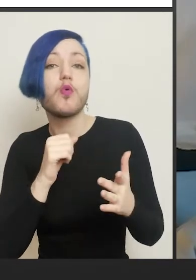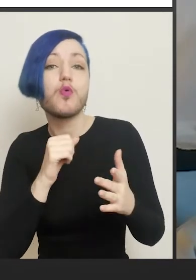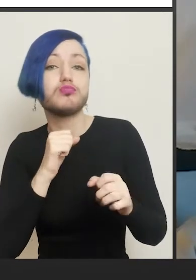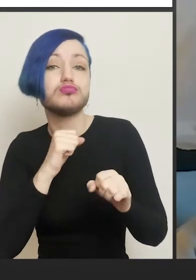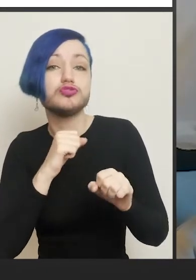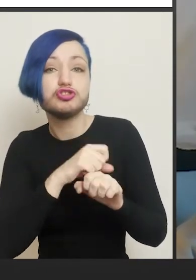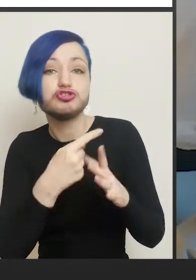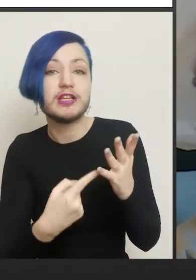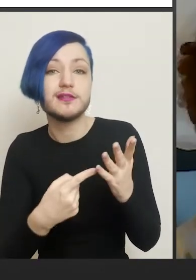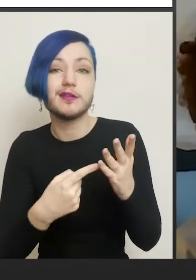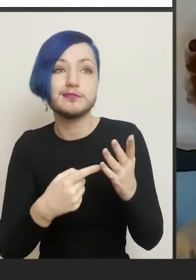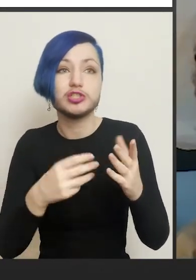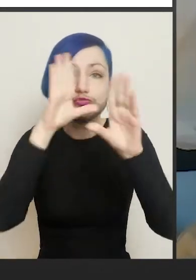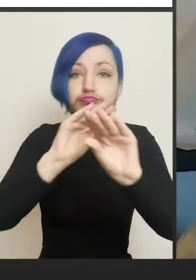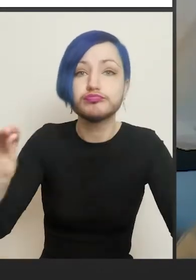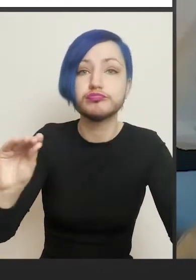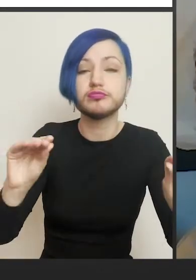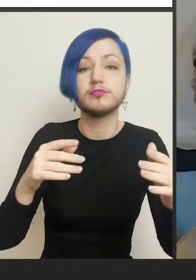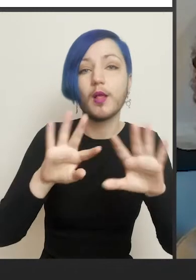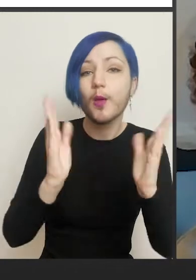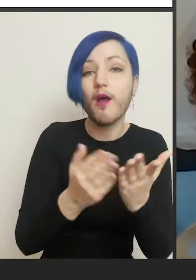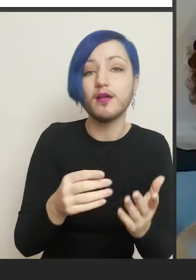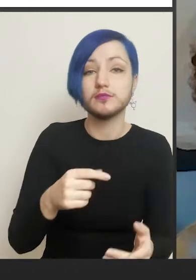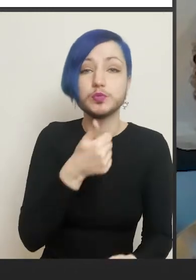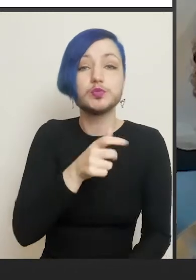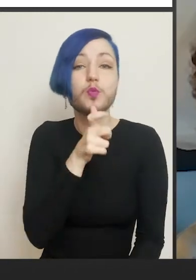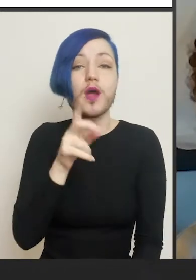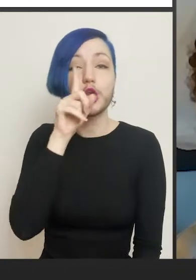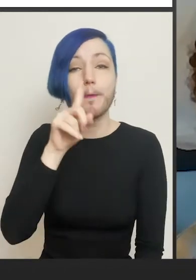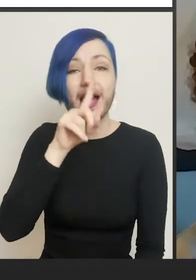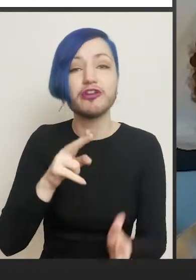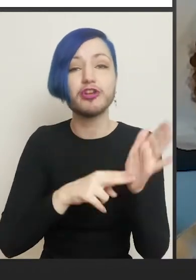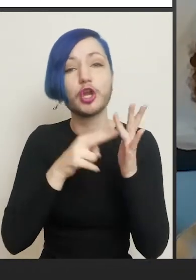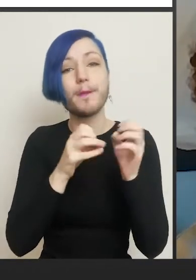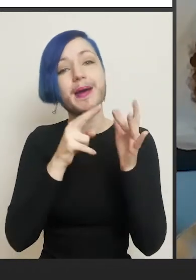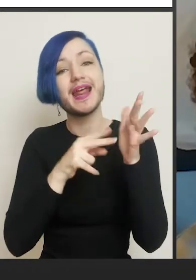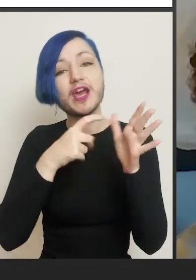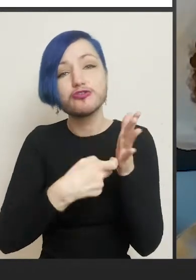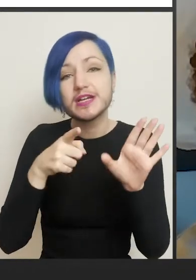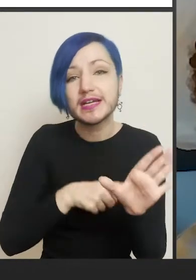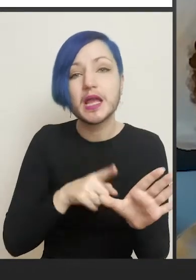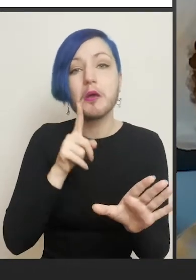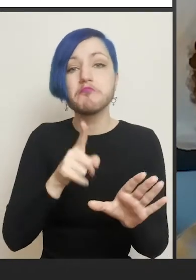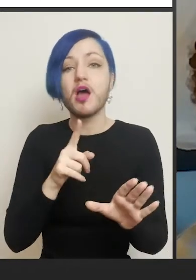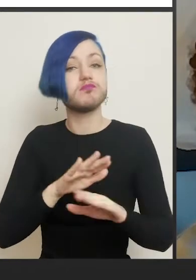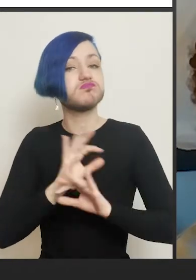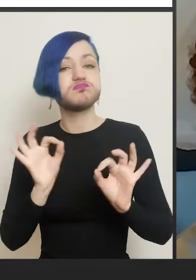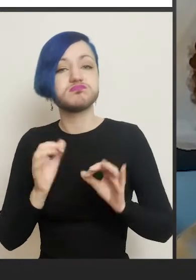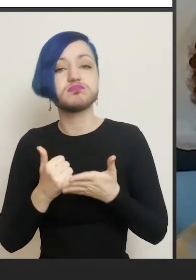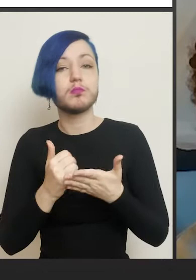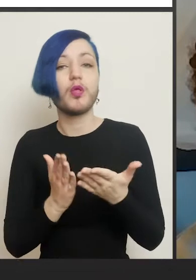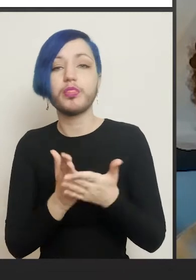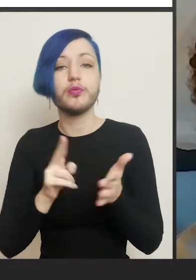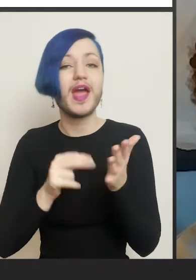for the rest of the world, it would be non-binary. But you haven't required any input from the